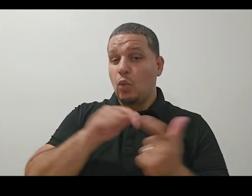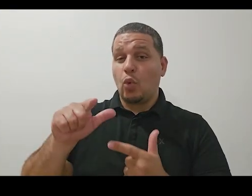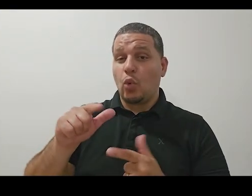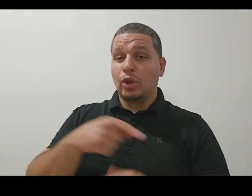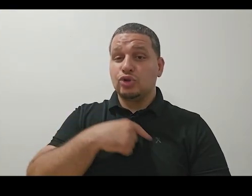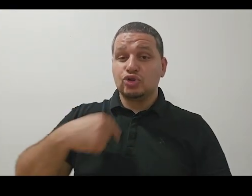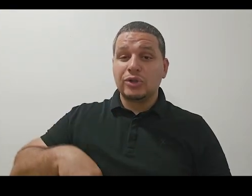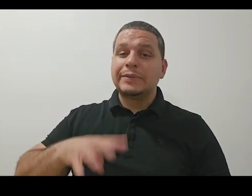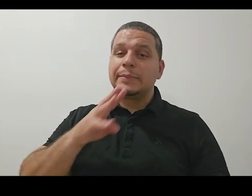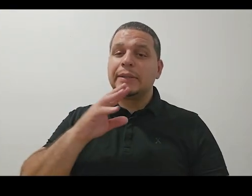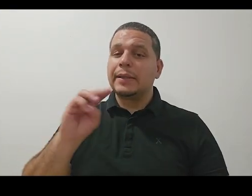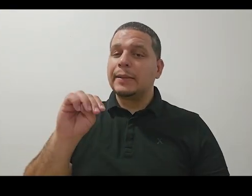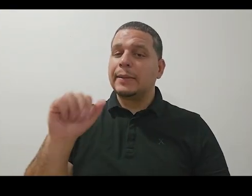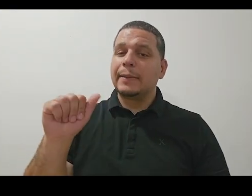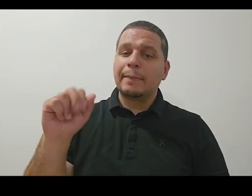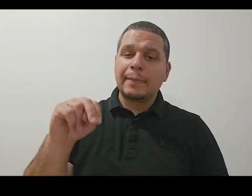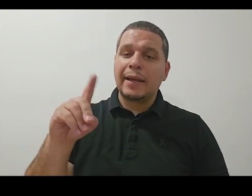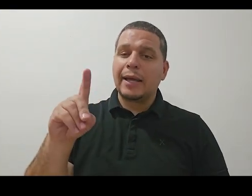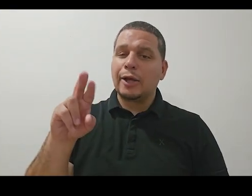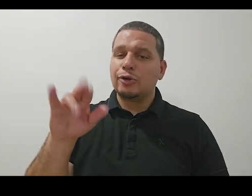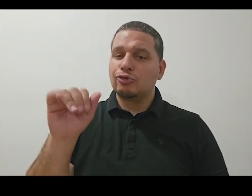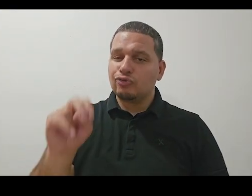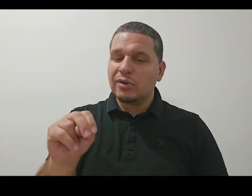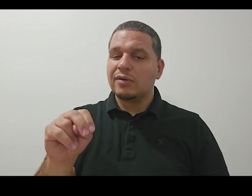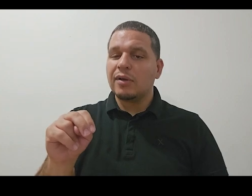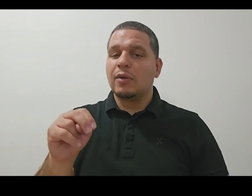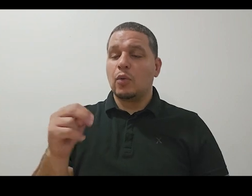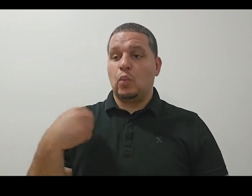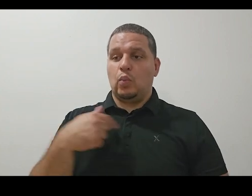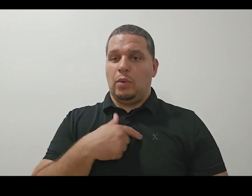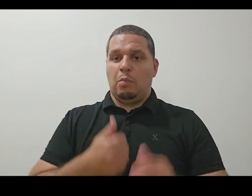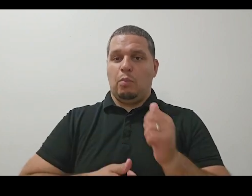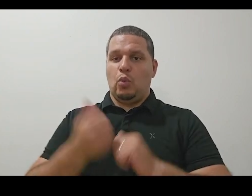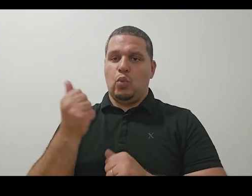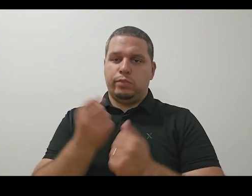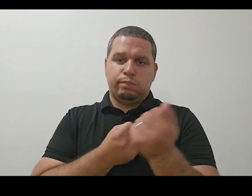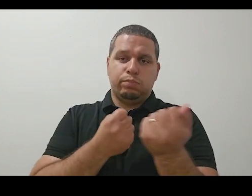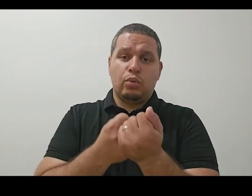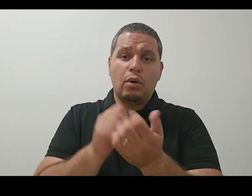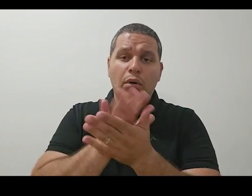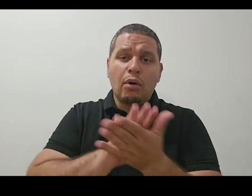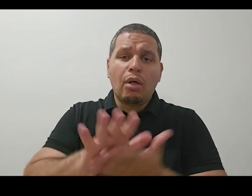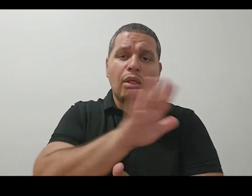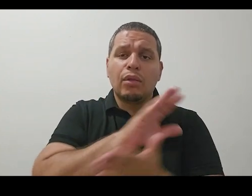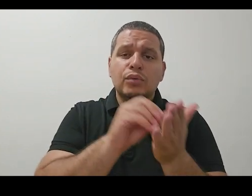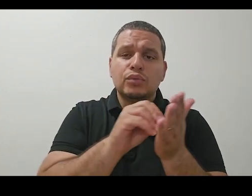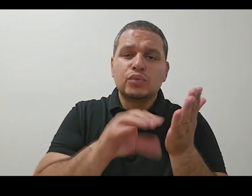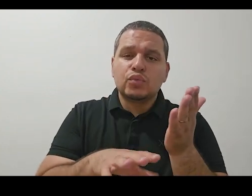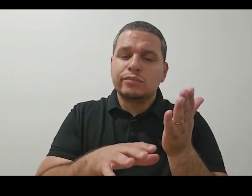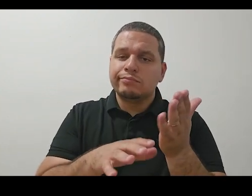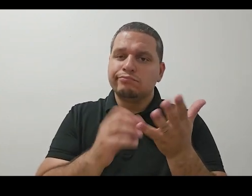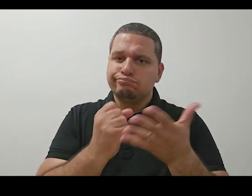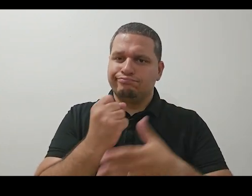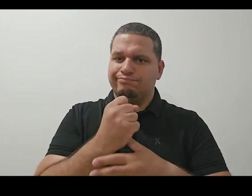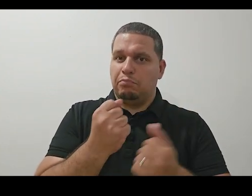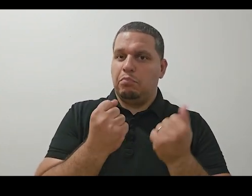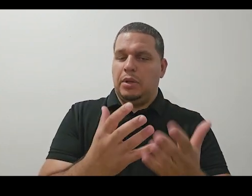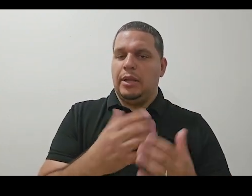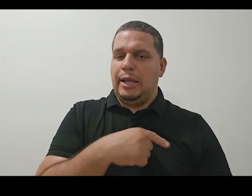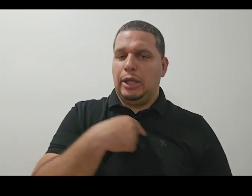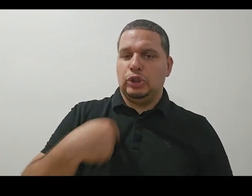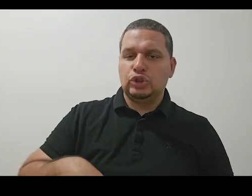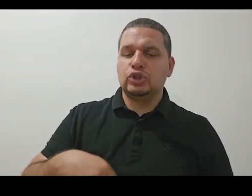speaking, and we mostly support college students, primarily Asian and Chinese,